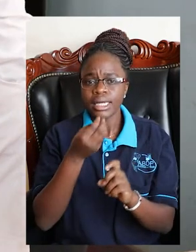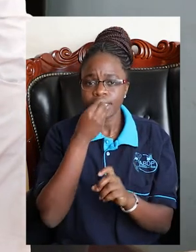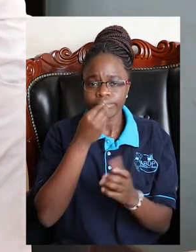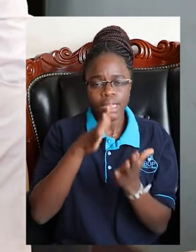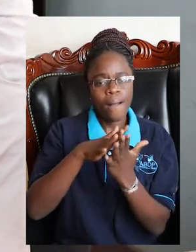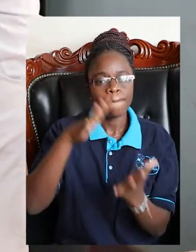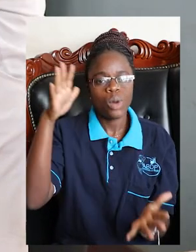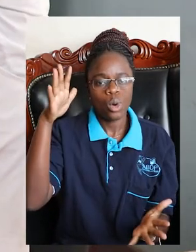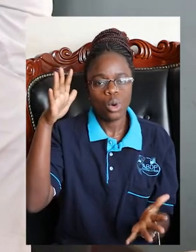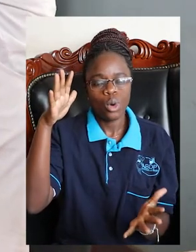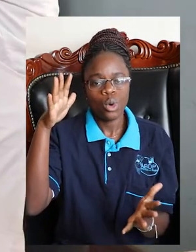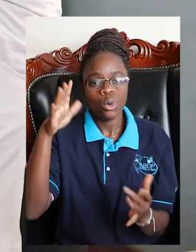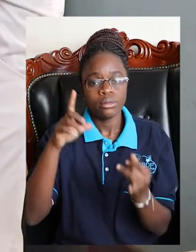most